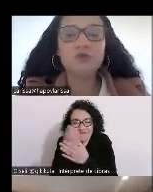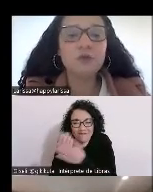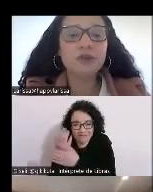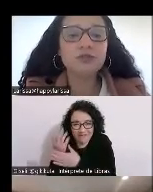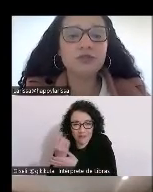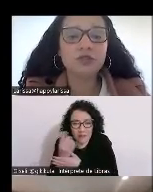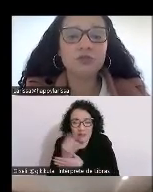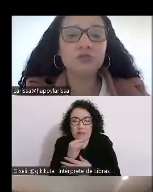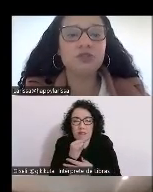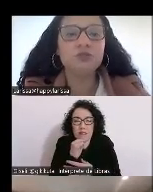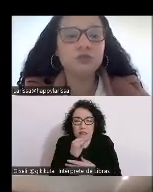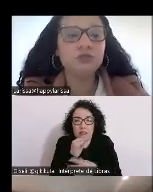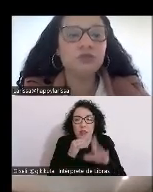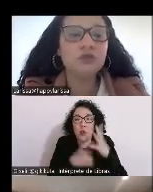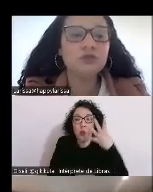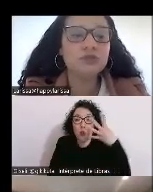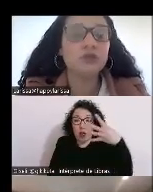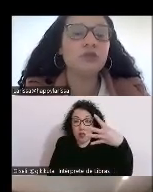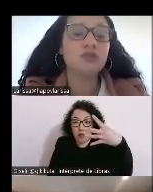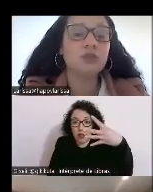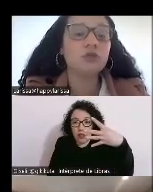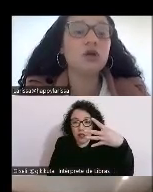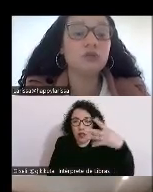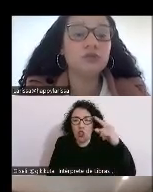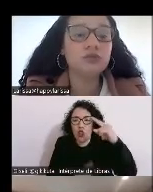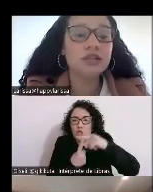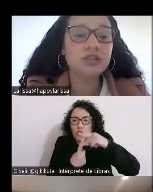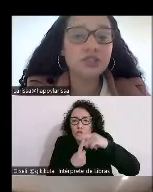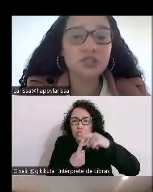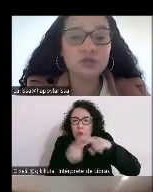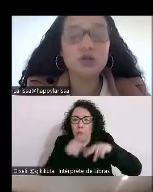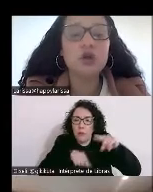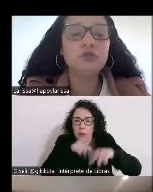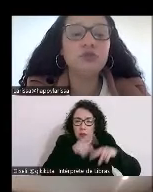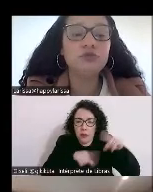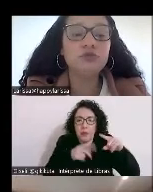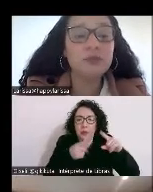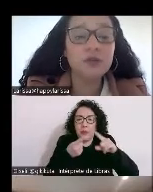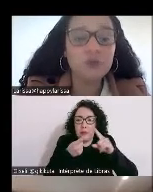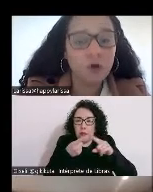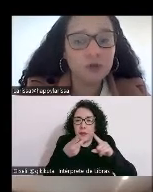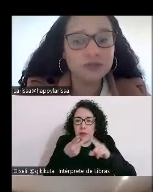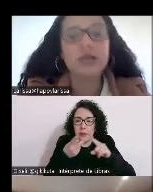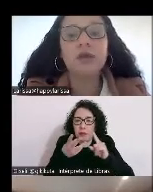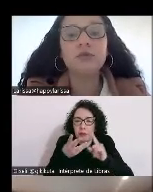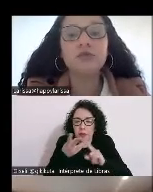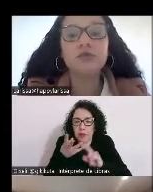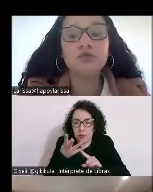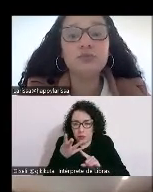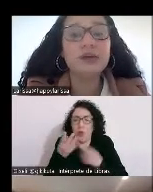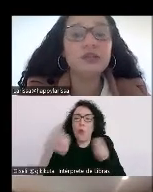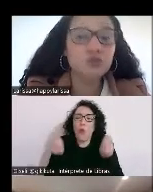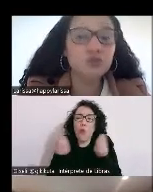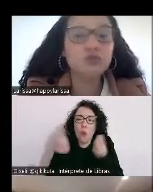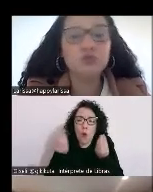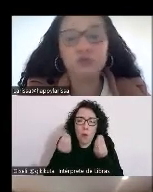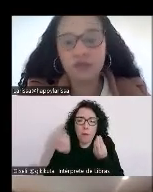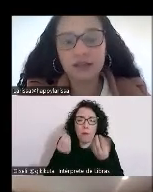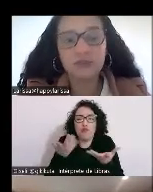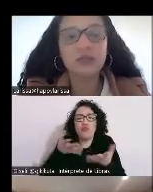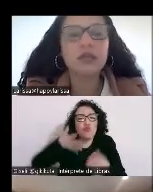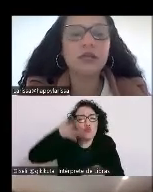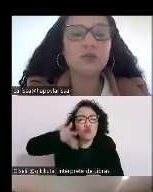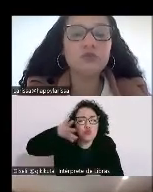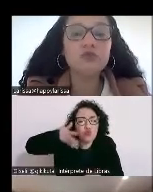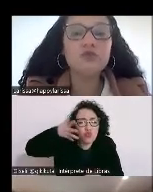podemos ver 4 tipos de produtos com instrução. Nós temos produtos artísticos, produtos para performance, produtos para discurso ou